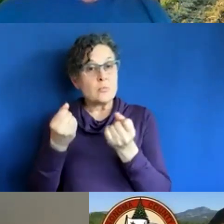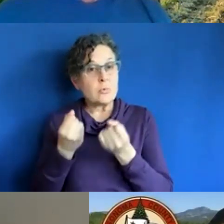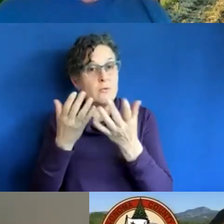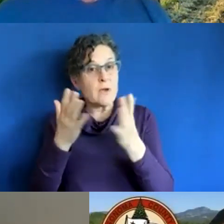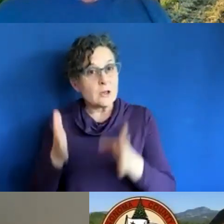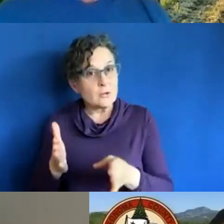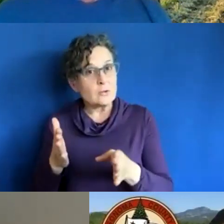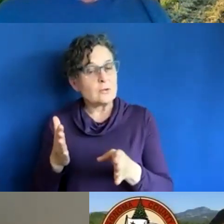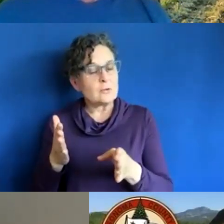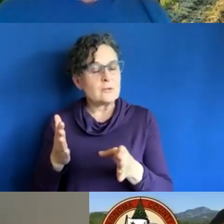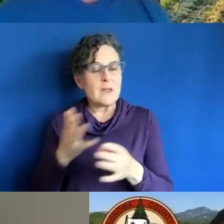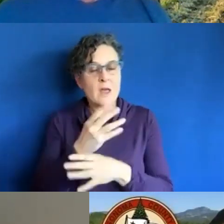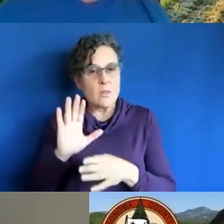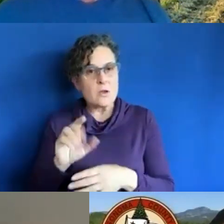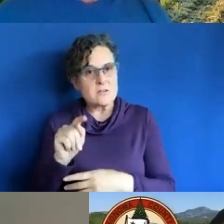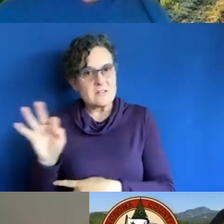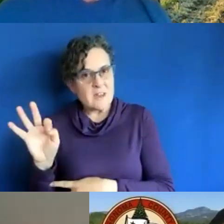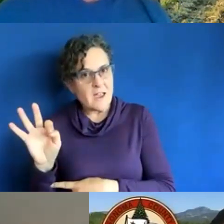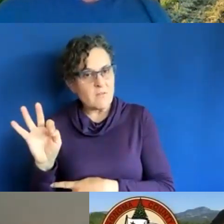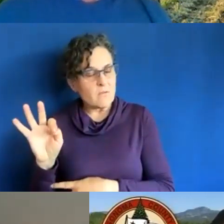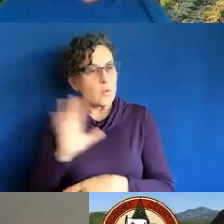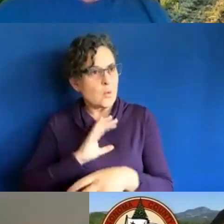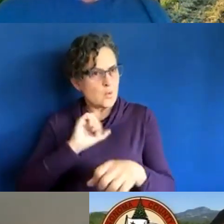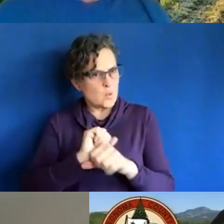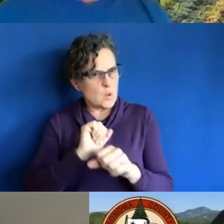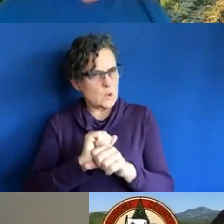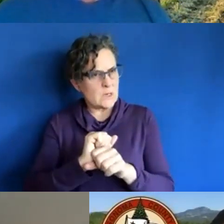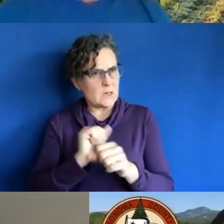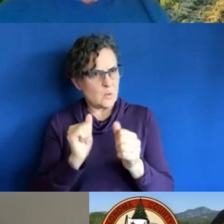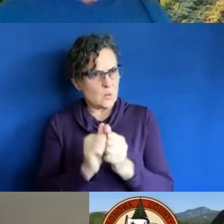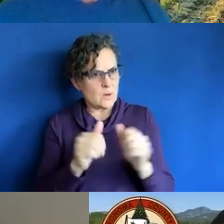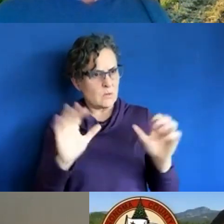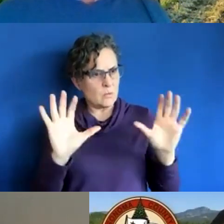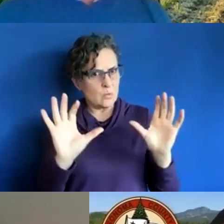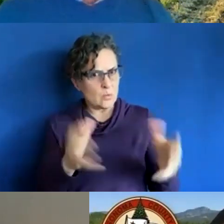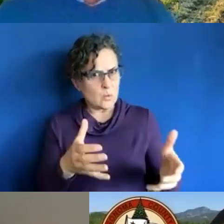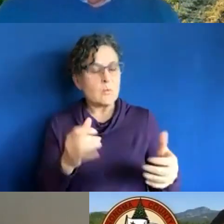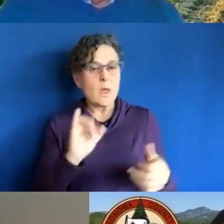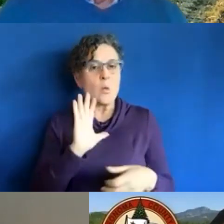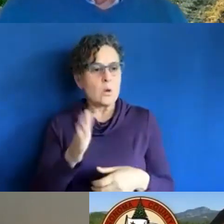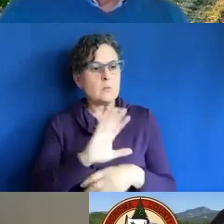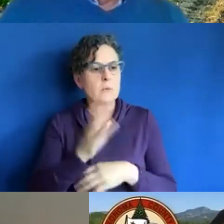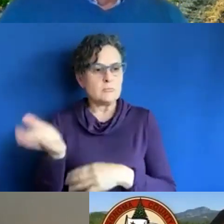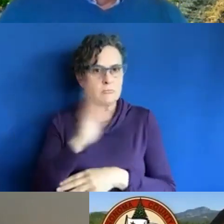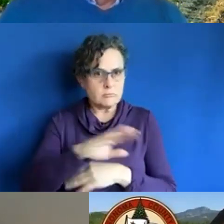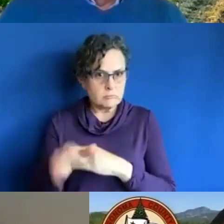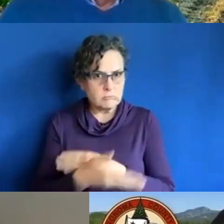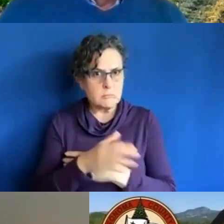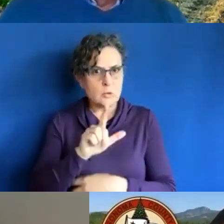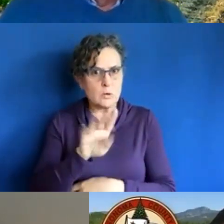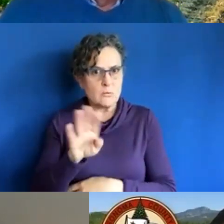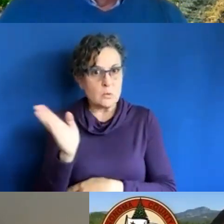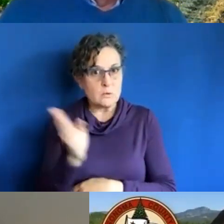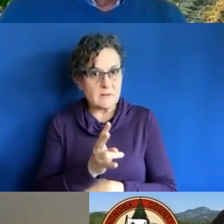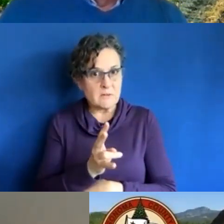their staff who will also be working on this site. They will also be 24/7. So staff